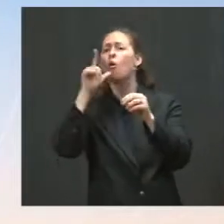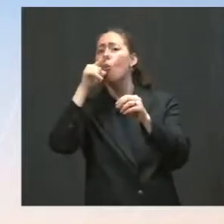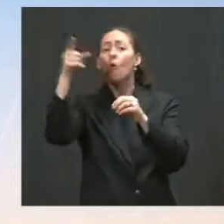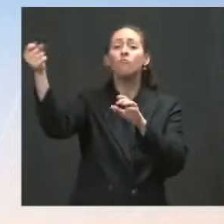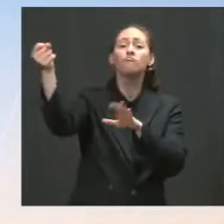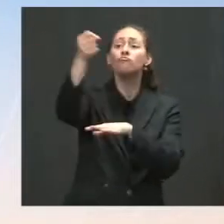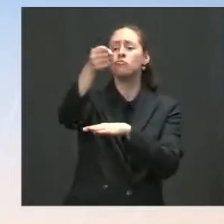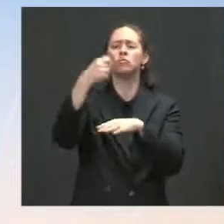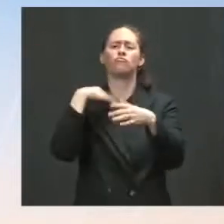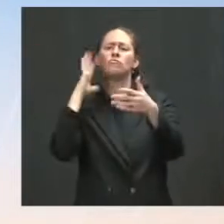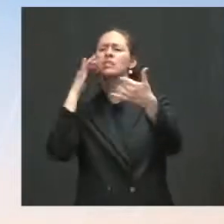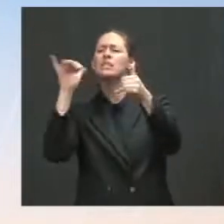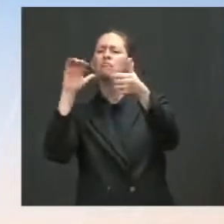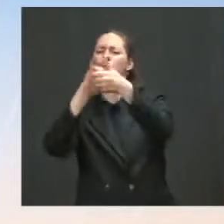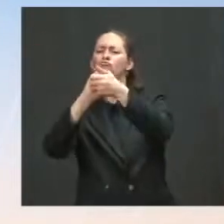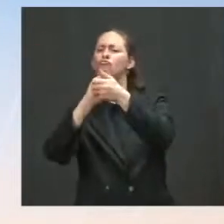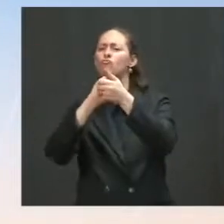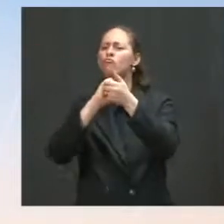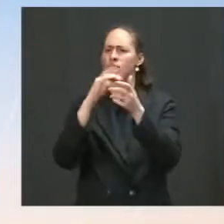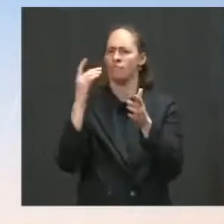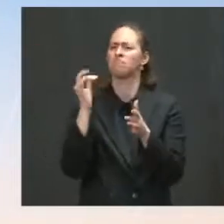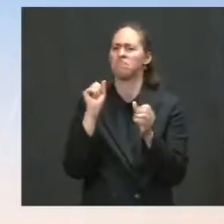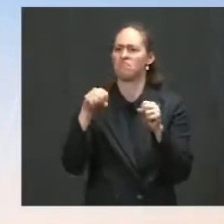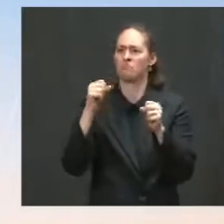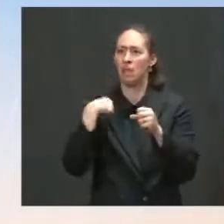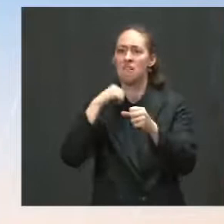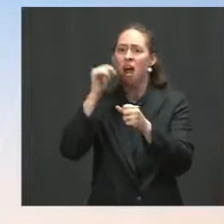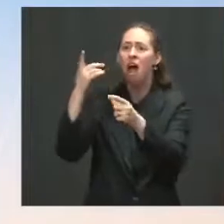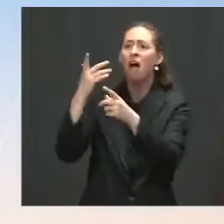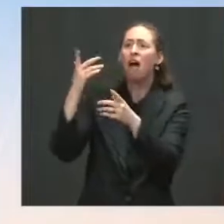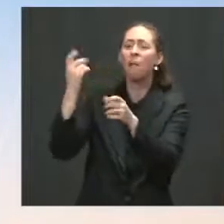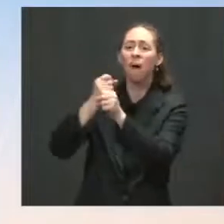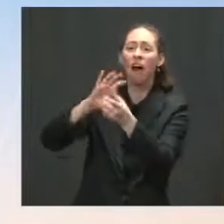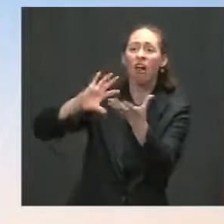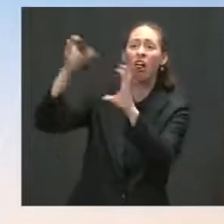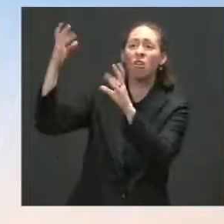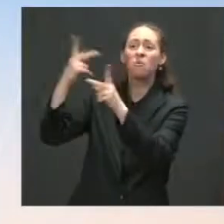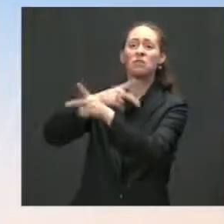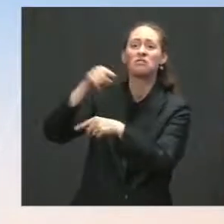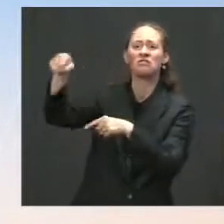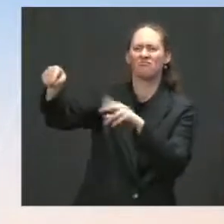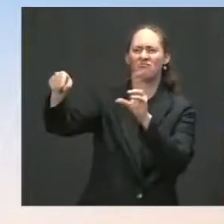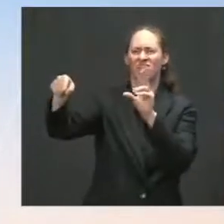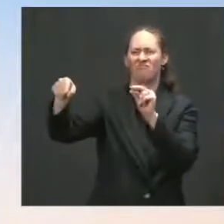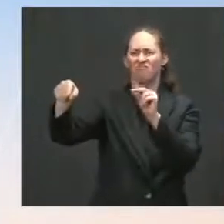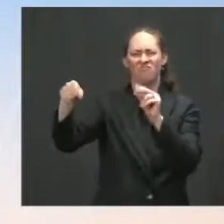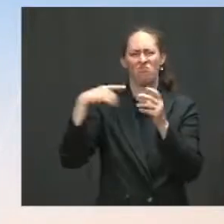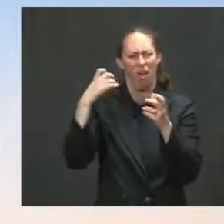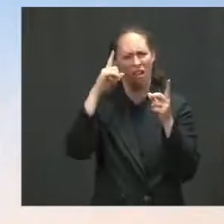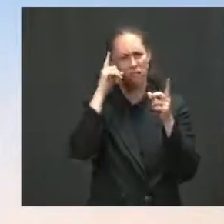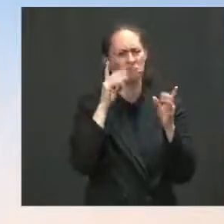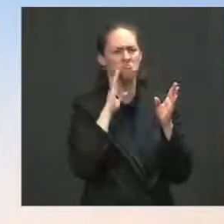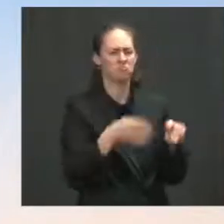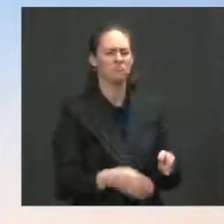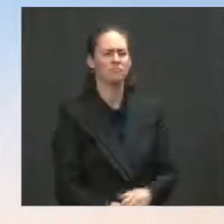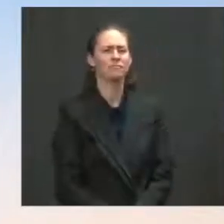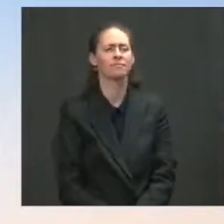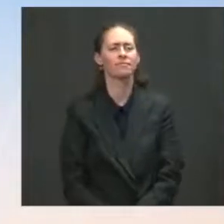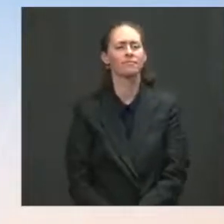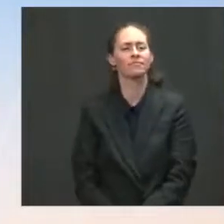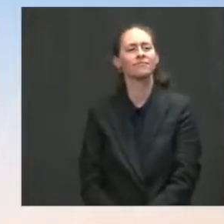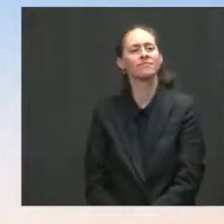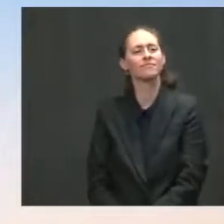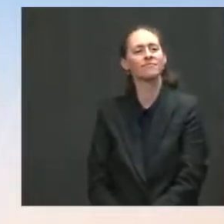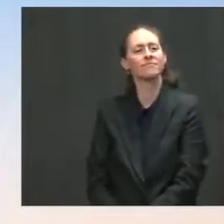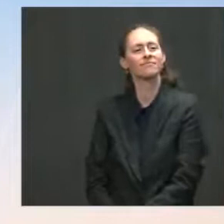the people of New York in the fight against COVID. And just second question, should renters be prepared for the eviction moratorium to end for good on October 3rd? What is the White